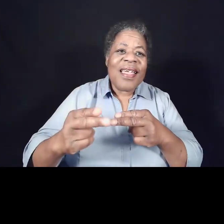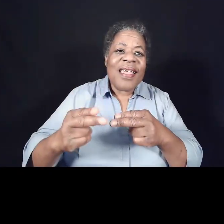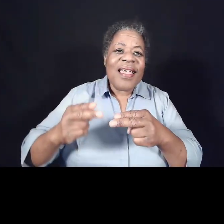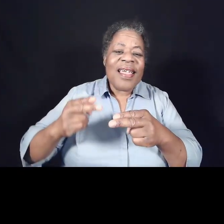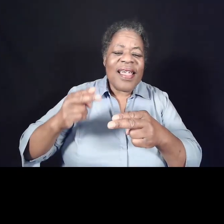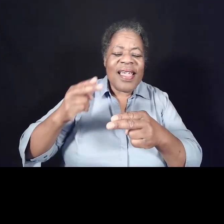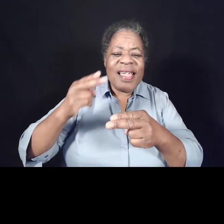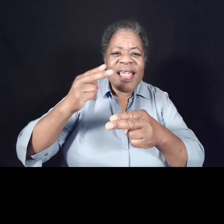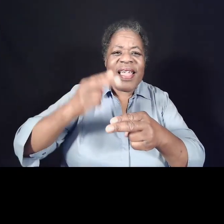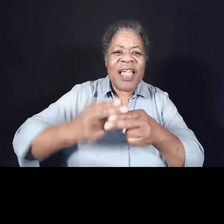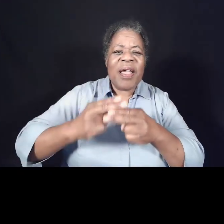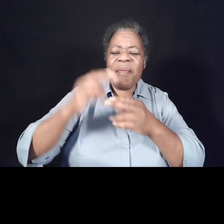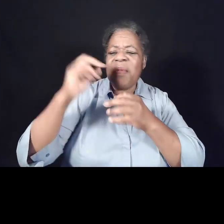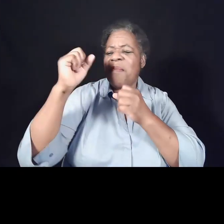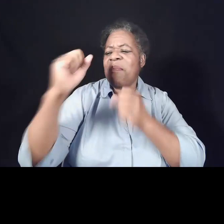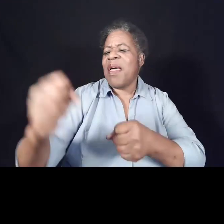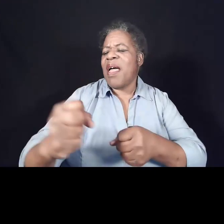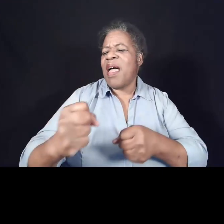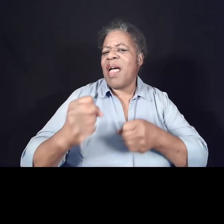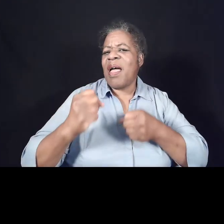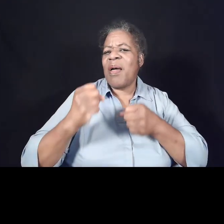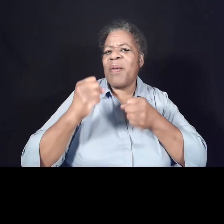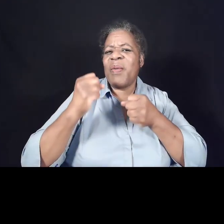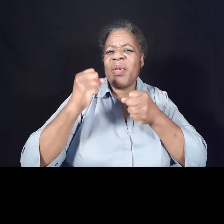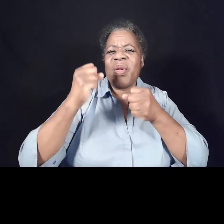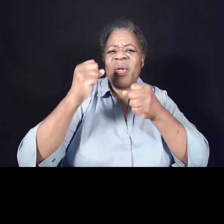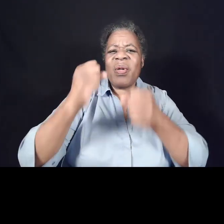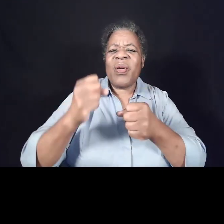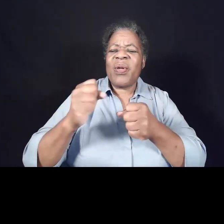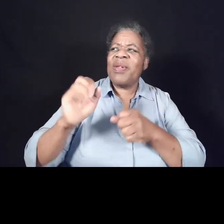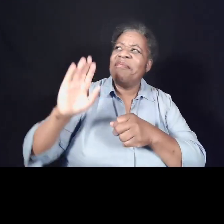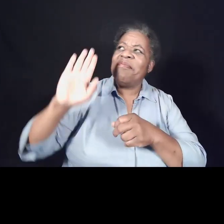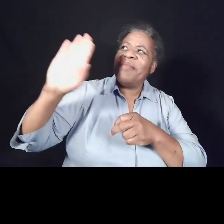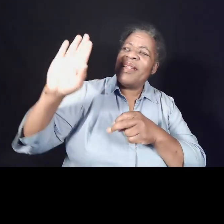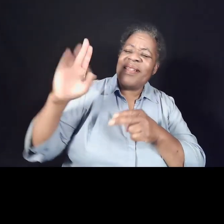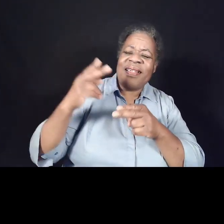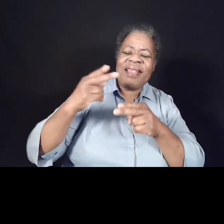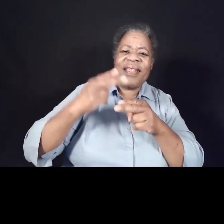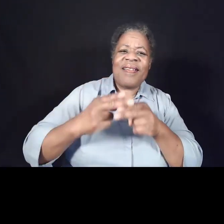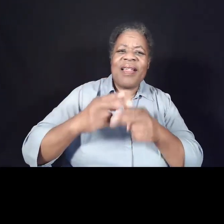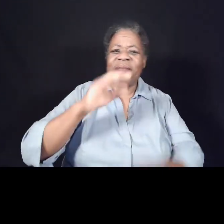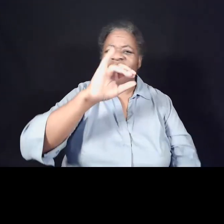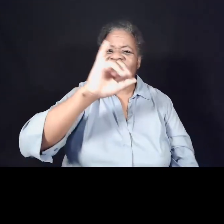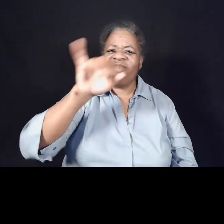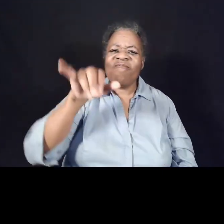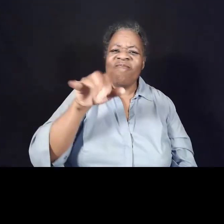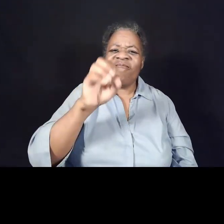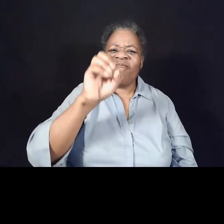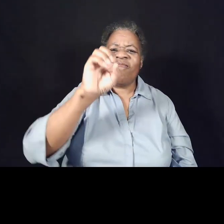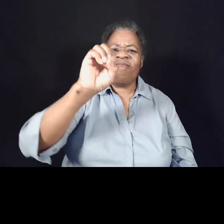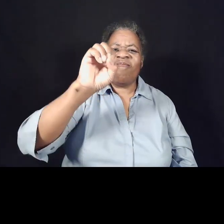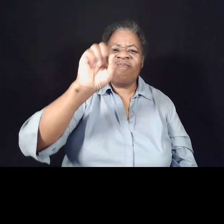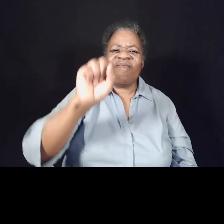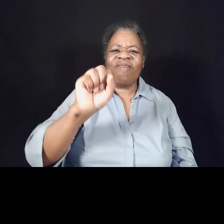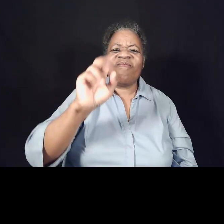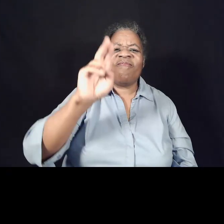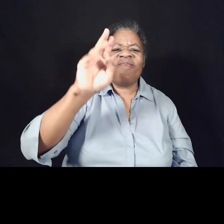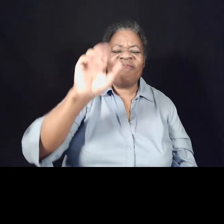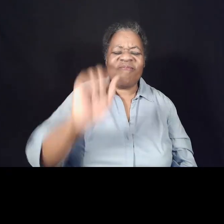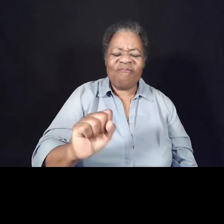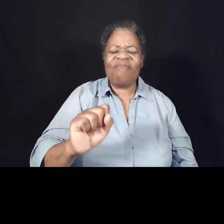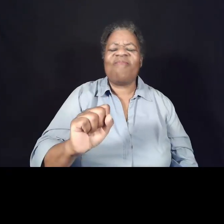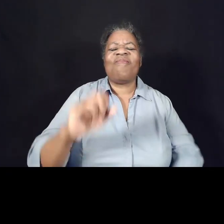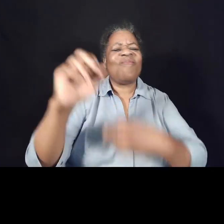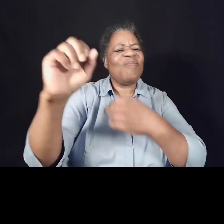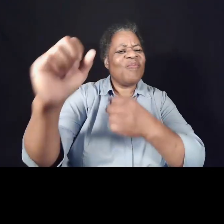So there is power in the name of Jesus. There is